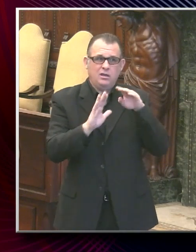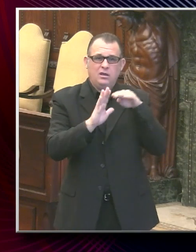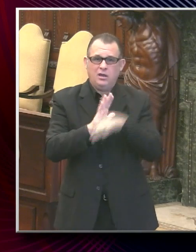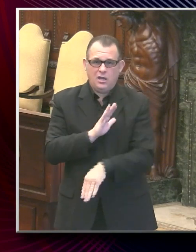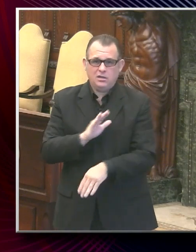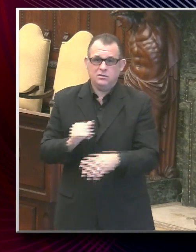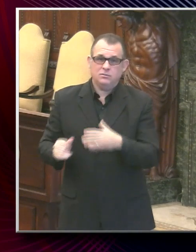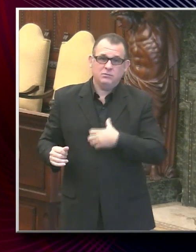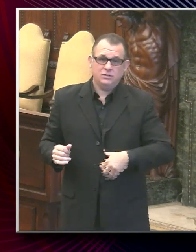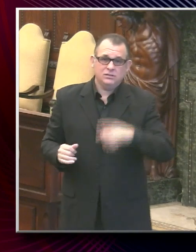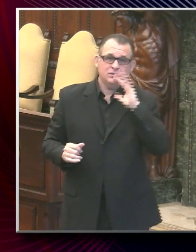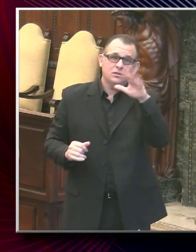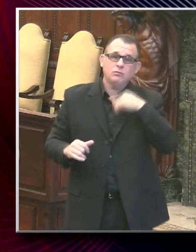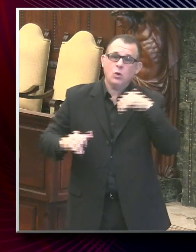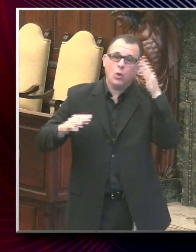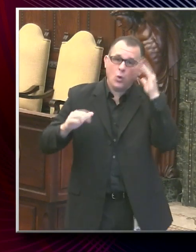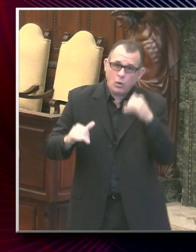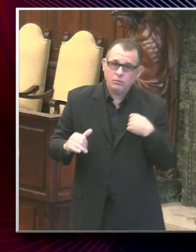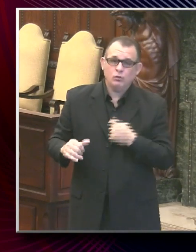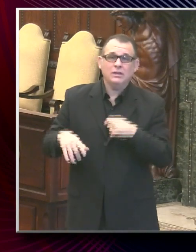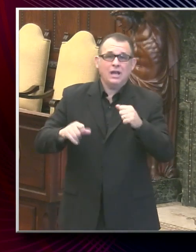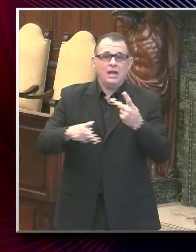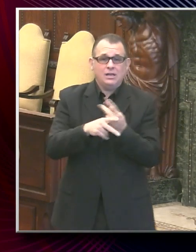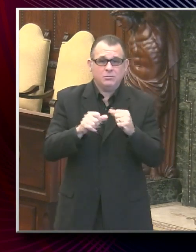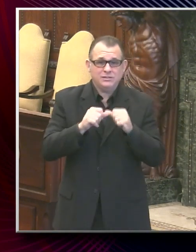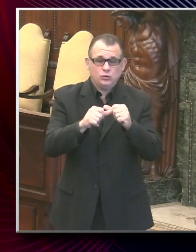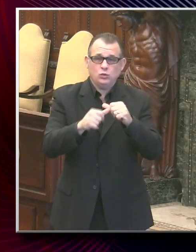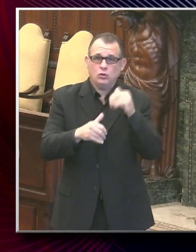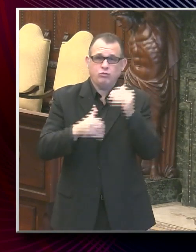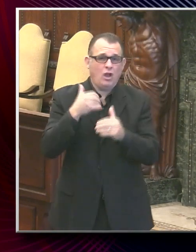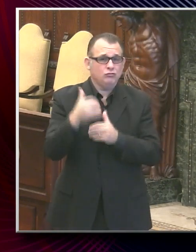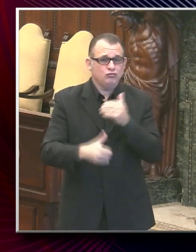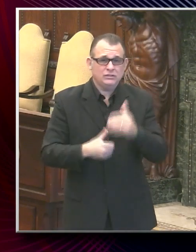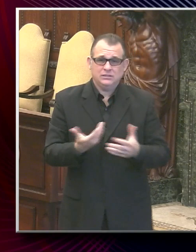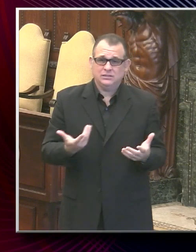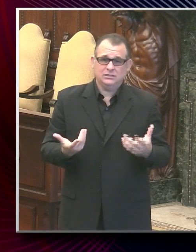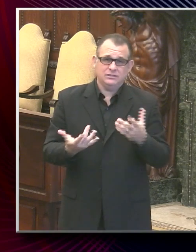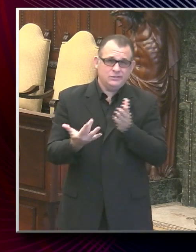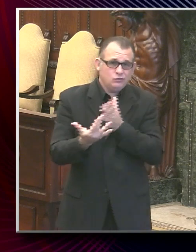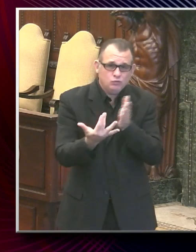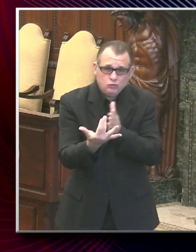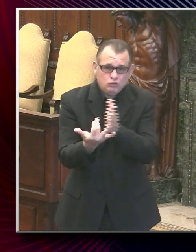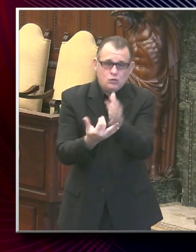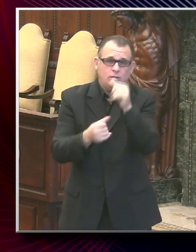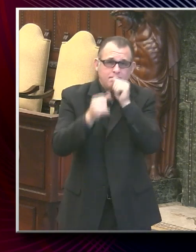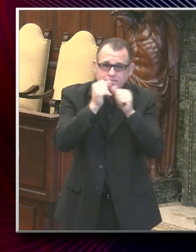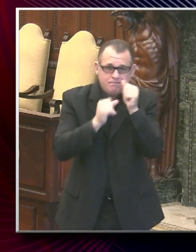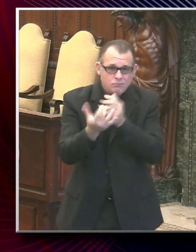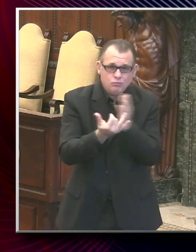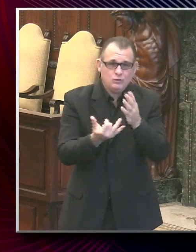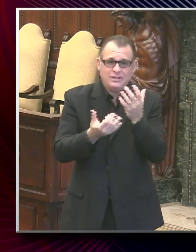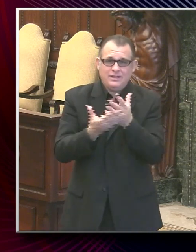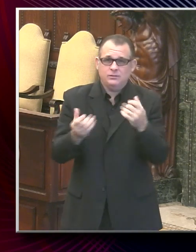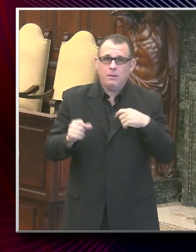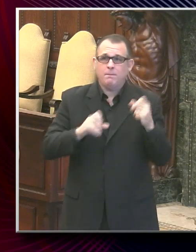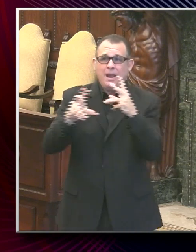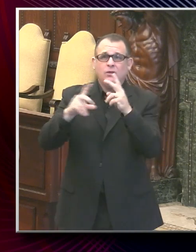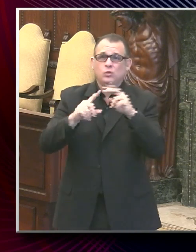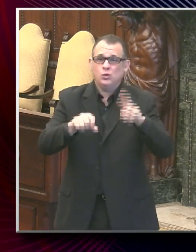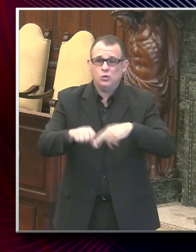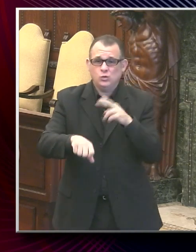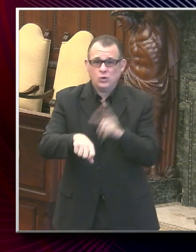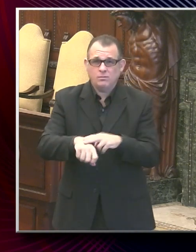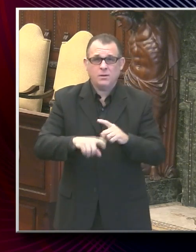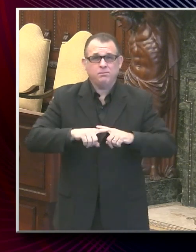We're hopeful that we can continue to make progress and get through this and get things back to some semblance of normal, but that